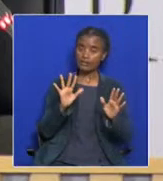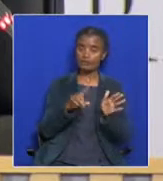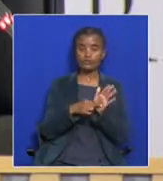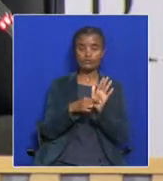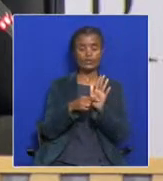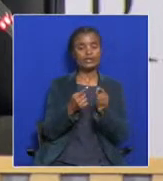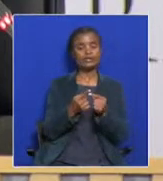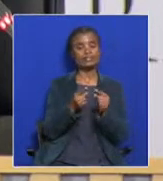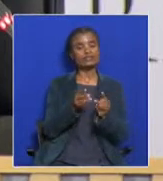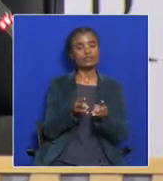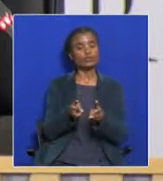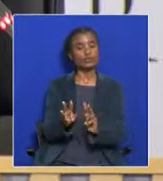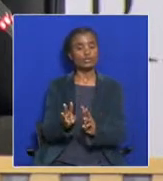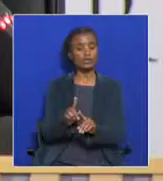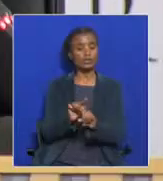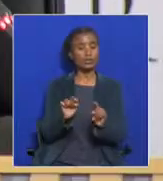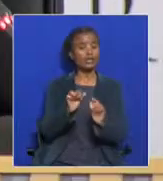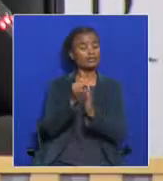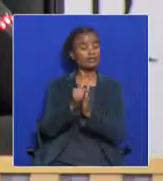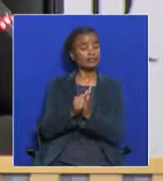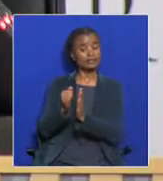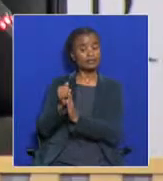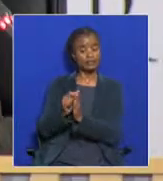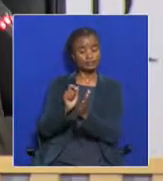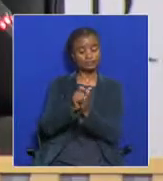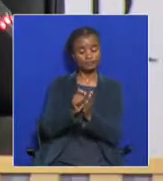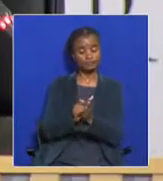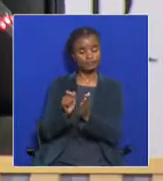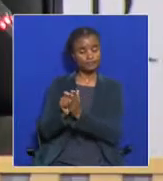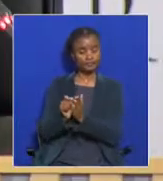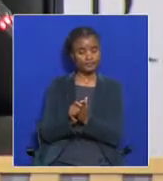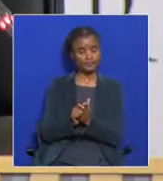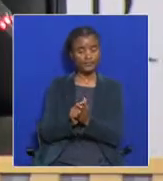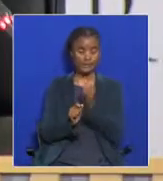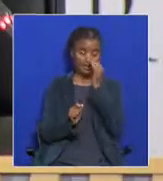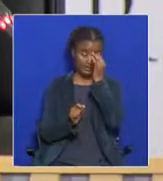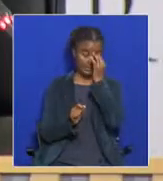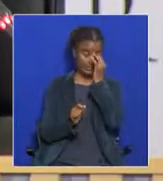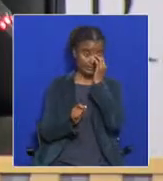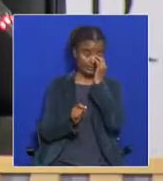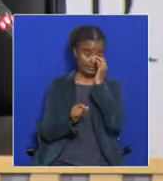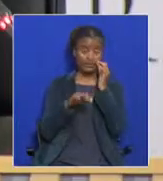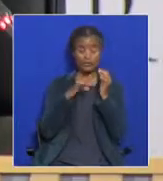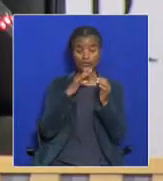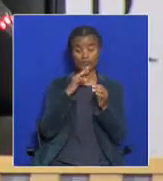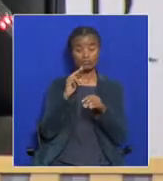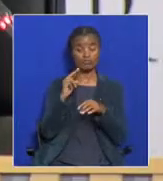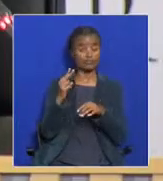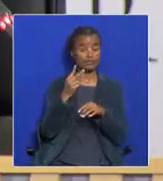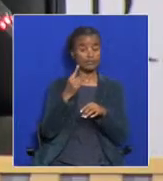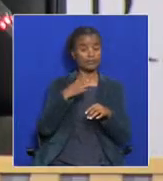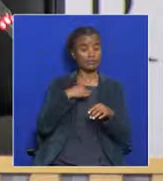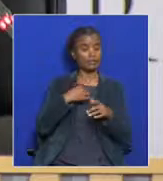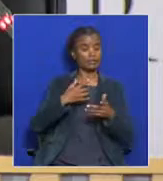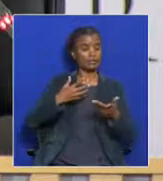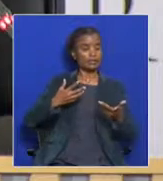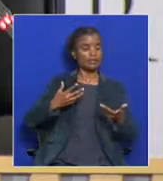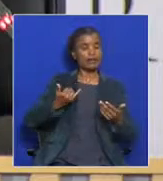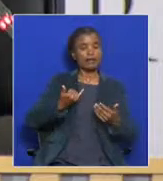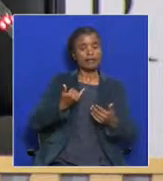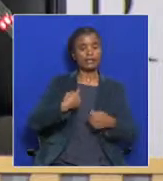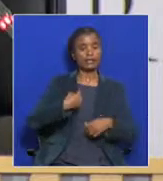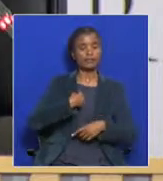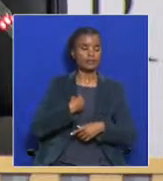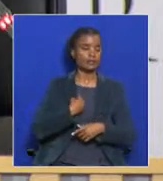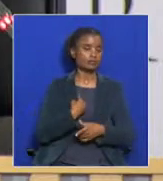statements were taken, it's taken with the view of portraying me in a light as though I was part and parcel of